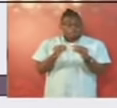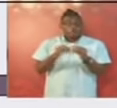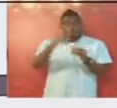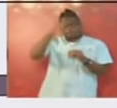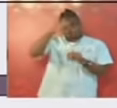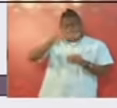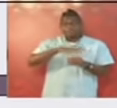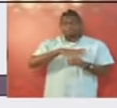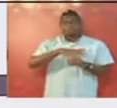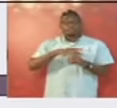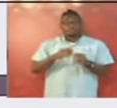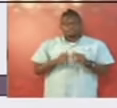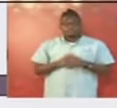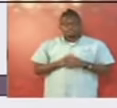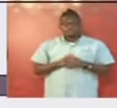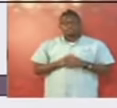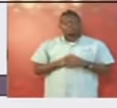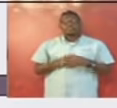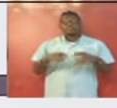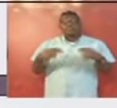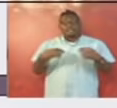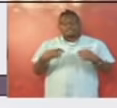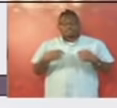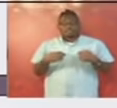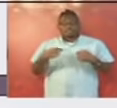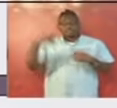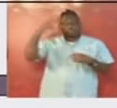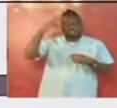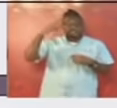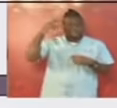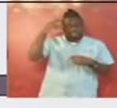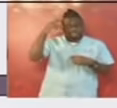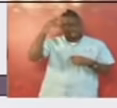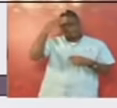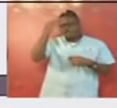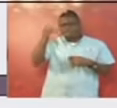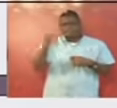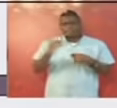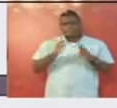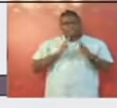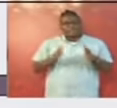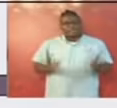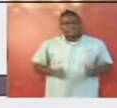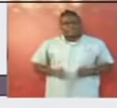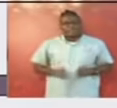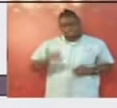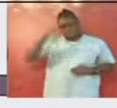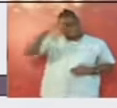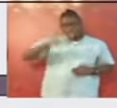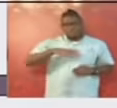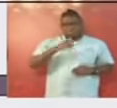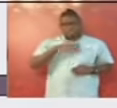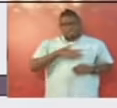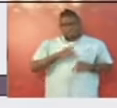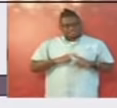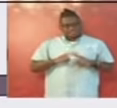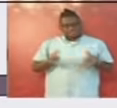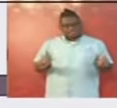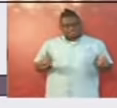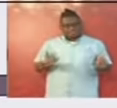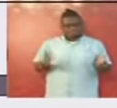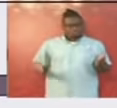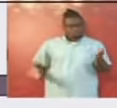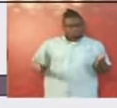complex biopsychosocial reasons for this, and in fact, some of the researchers are actually going as far as saying that